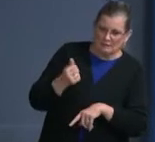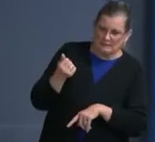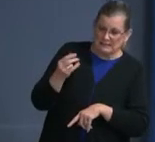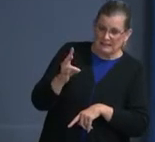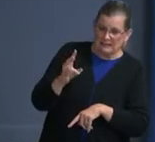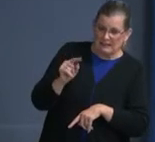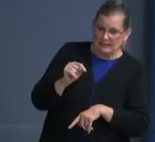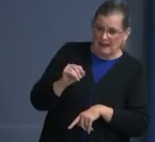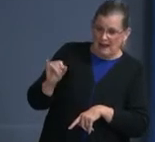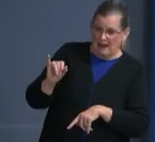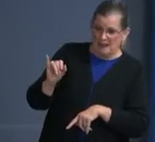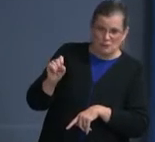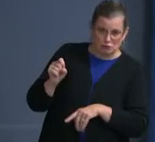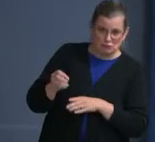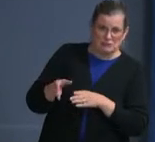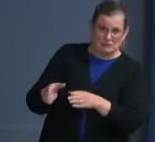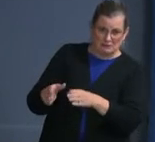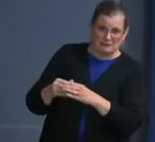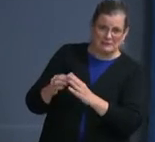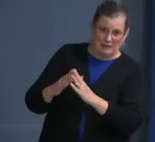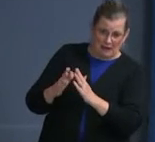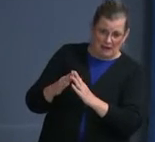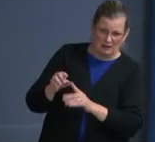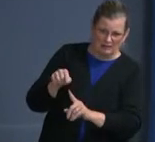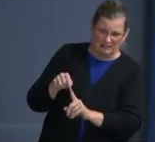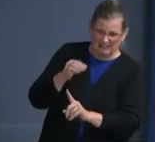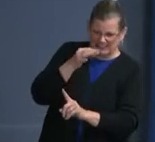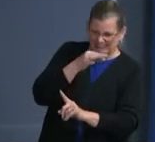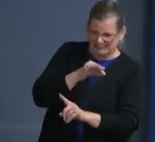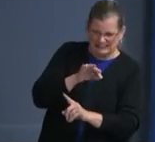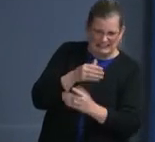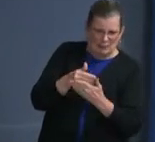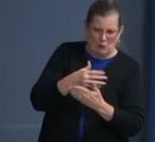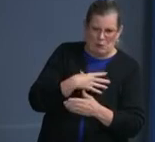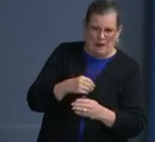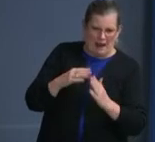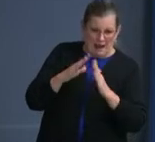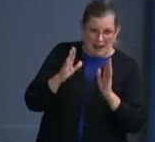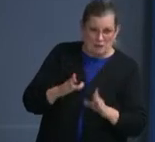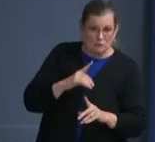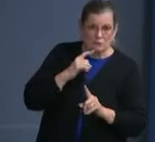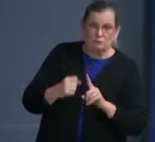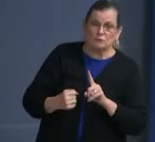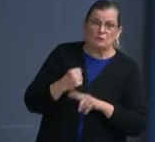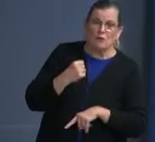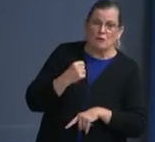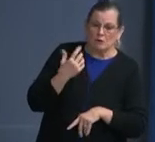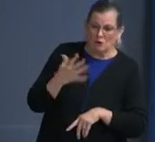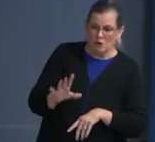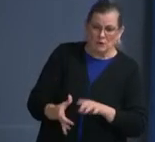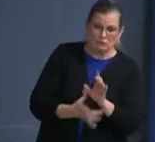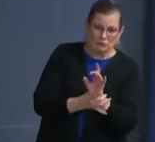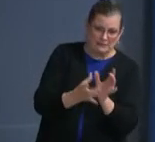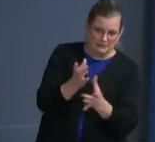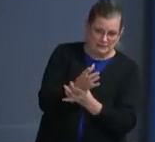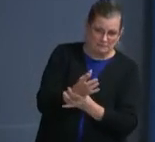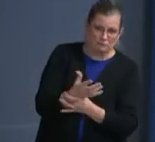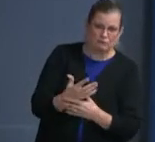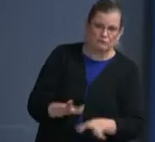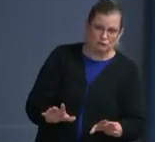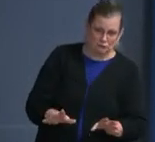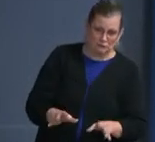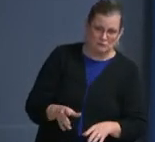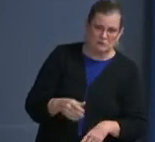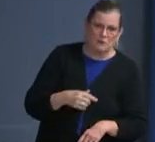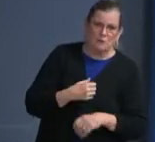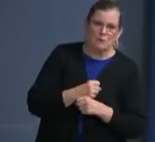of social media attention. It looked like a very serious assault. There were 4 arrests from that scene. When we make an arrest,